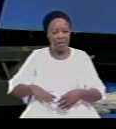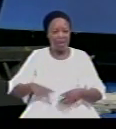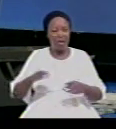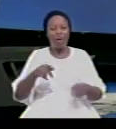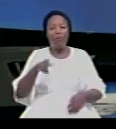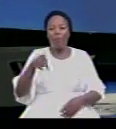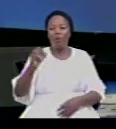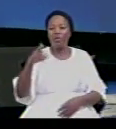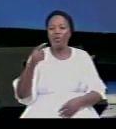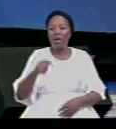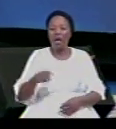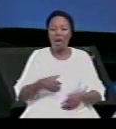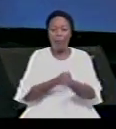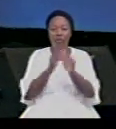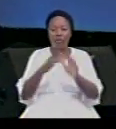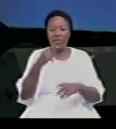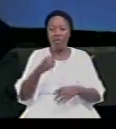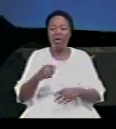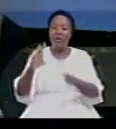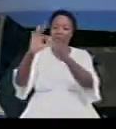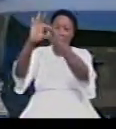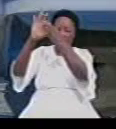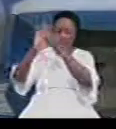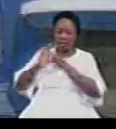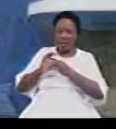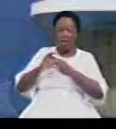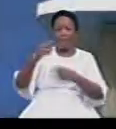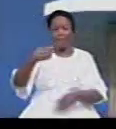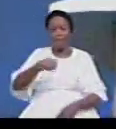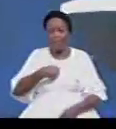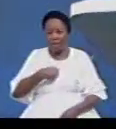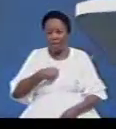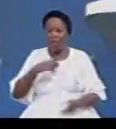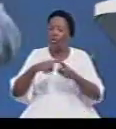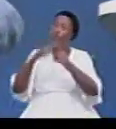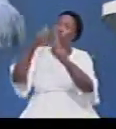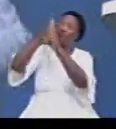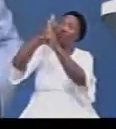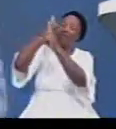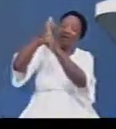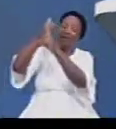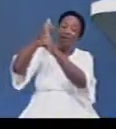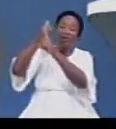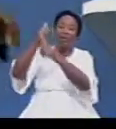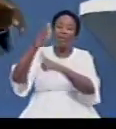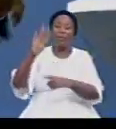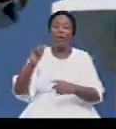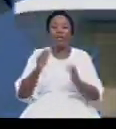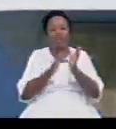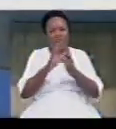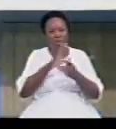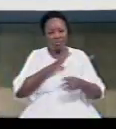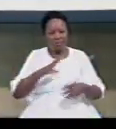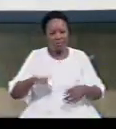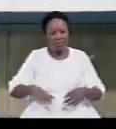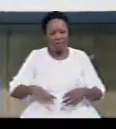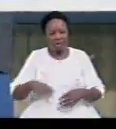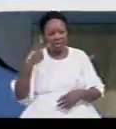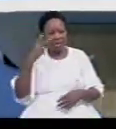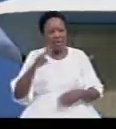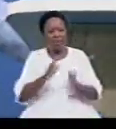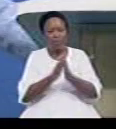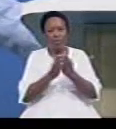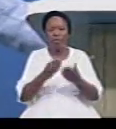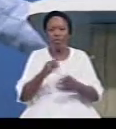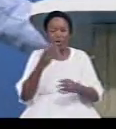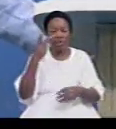said, reconciled me to himself by Jesus Christ. Look at Timothy, look at